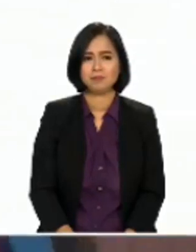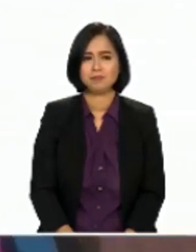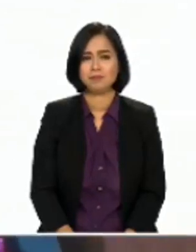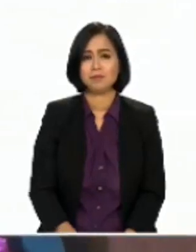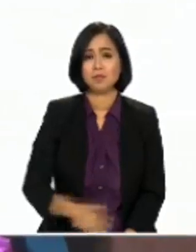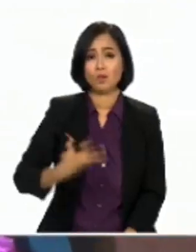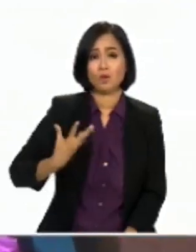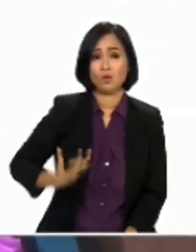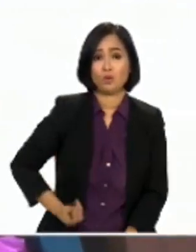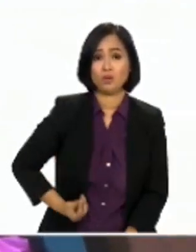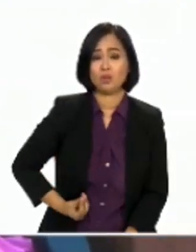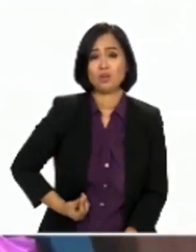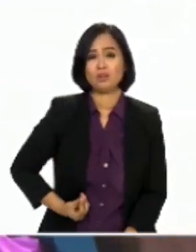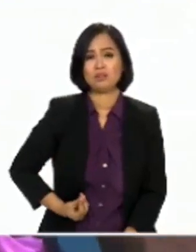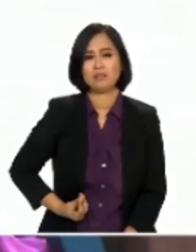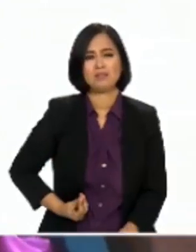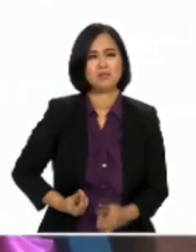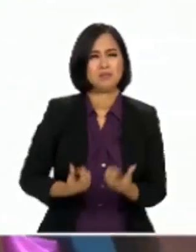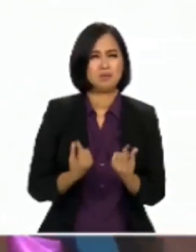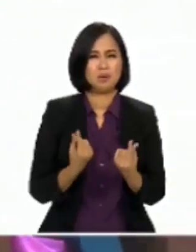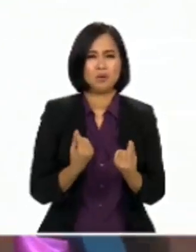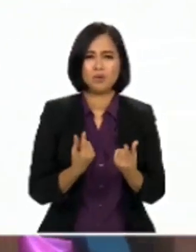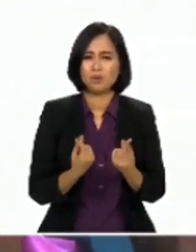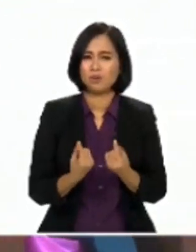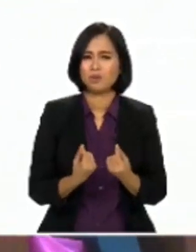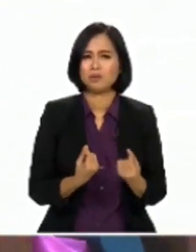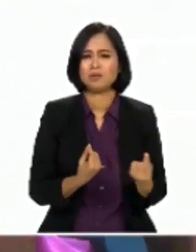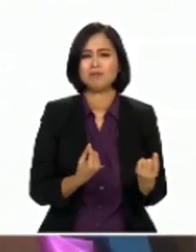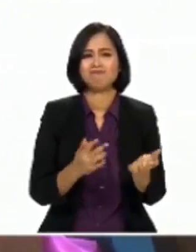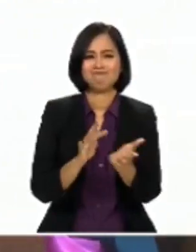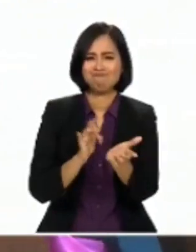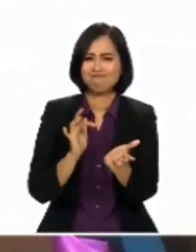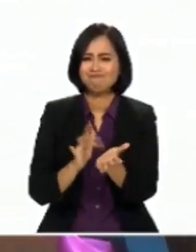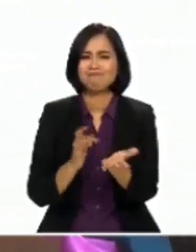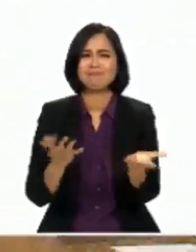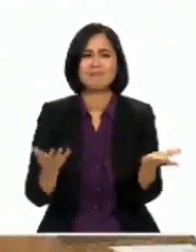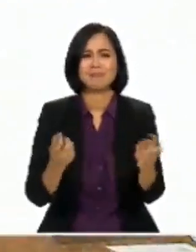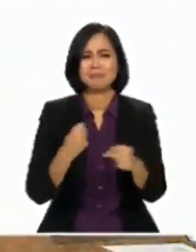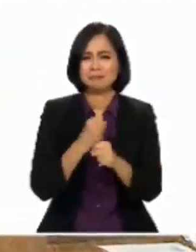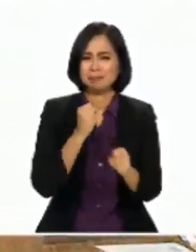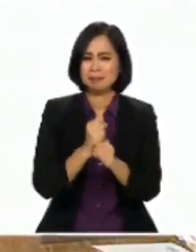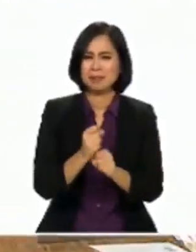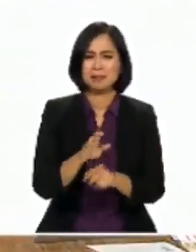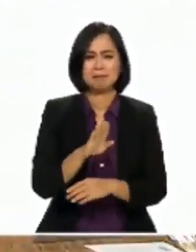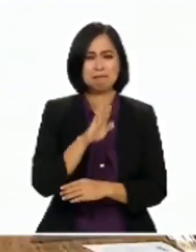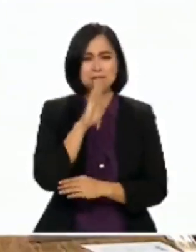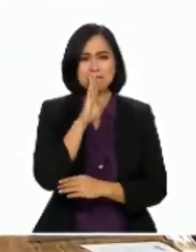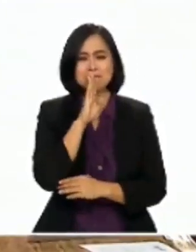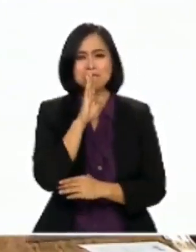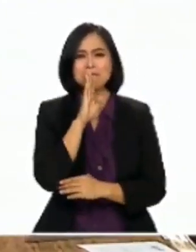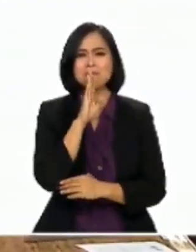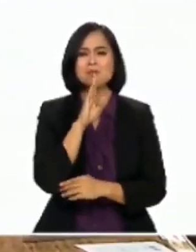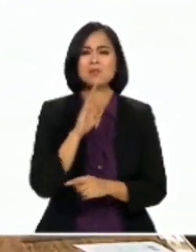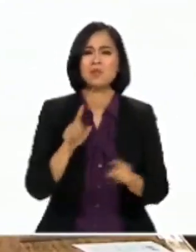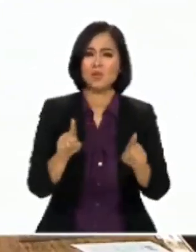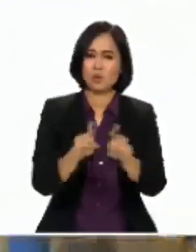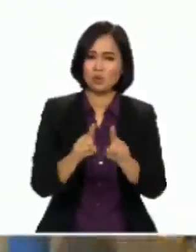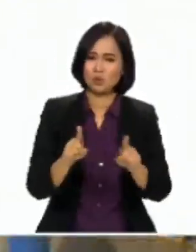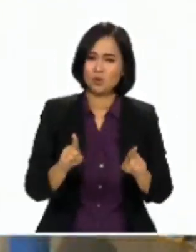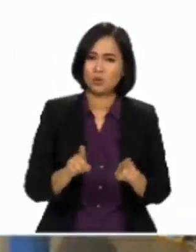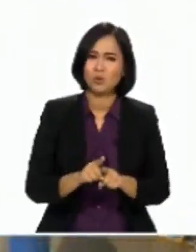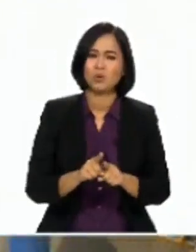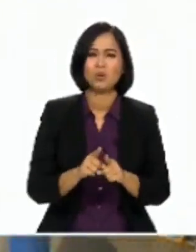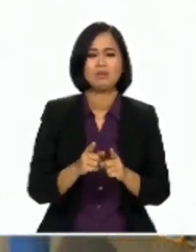Corruption exasperates. It frustrates. It is also